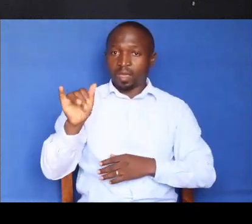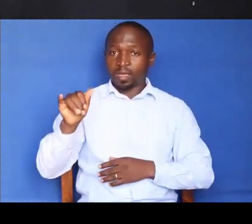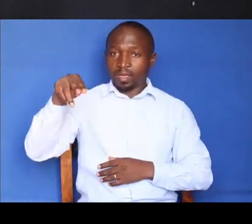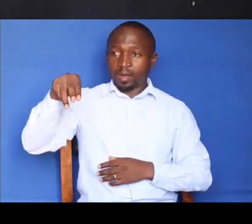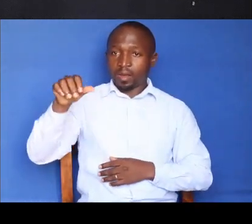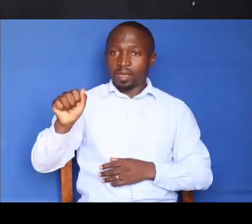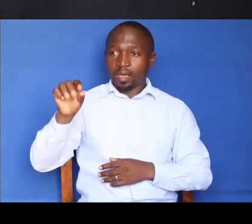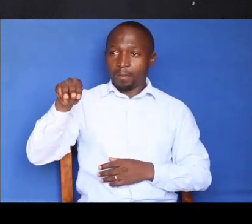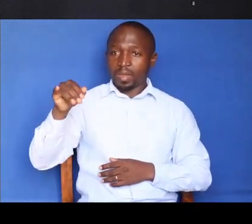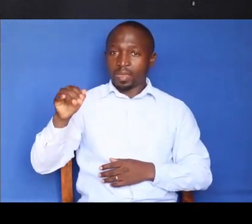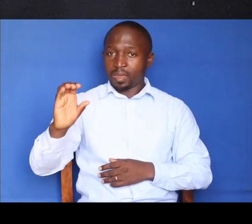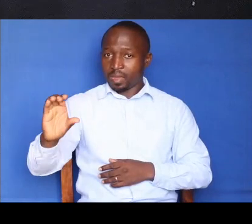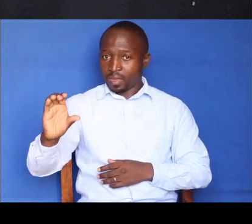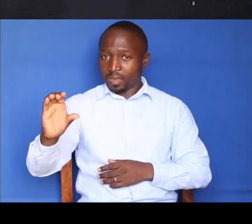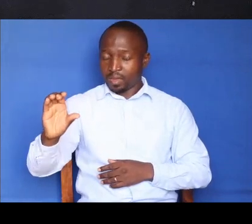river